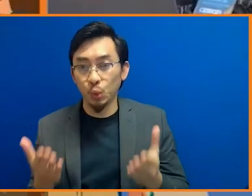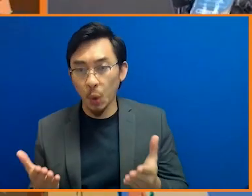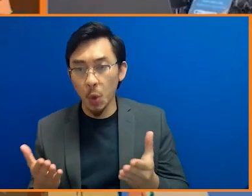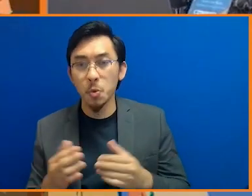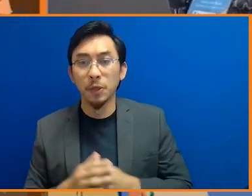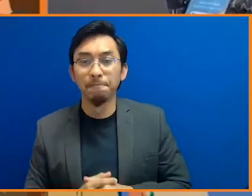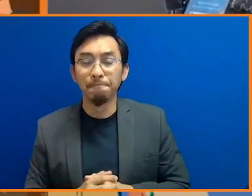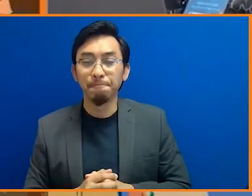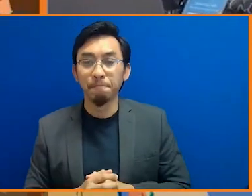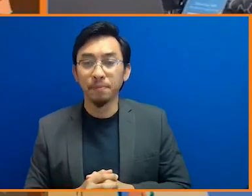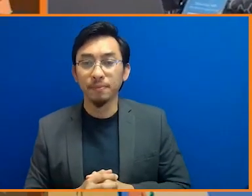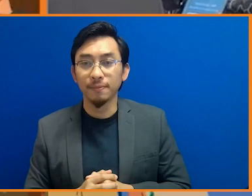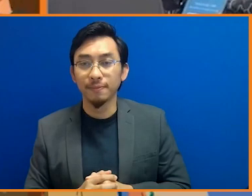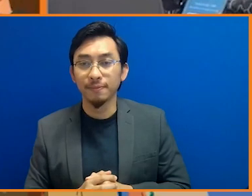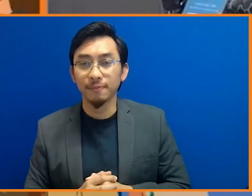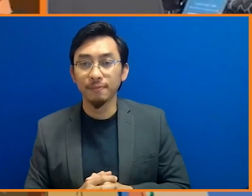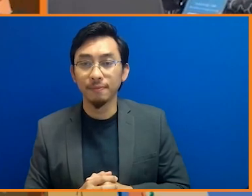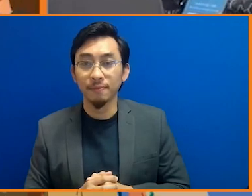training. So,